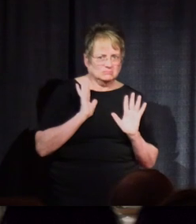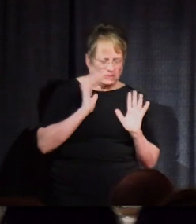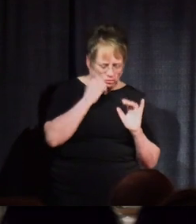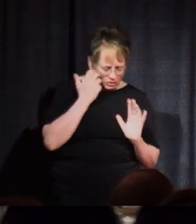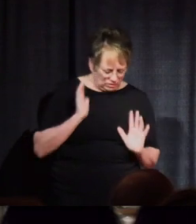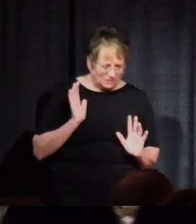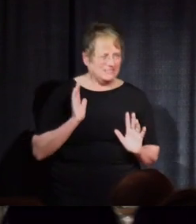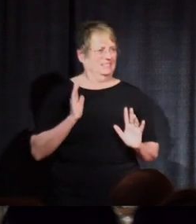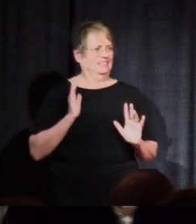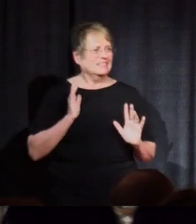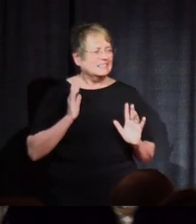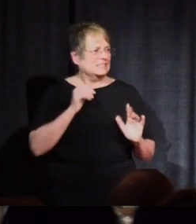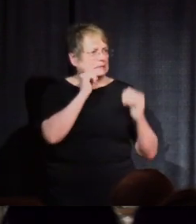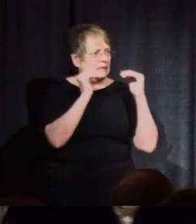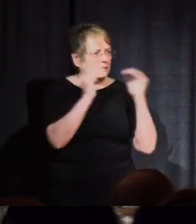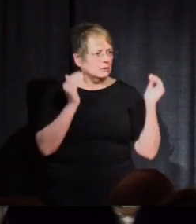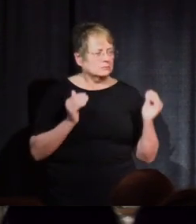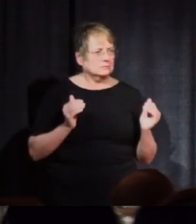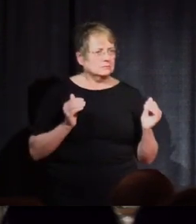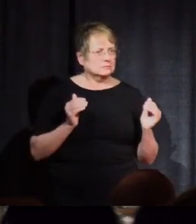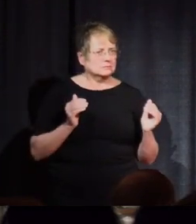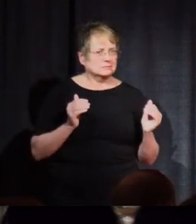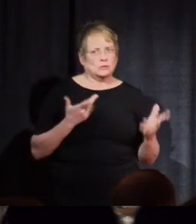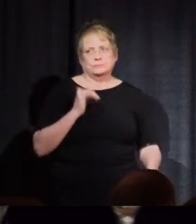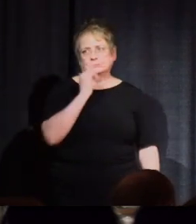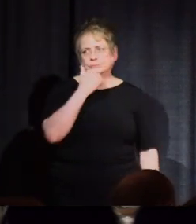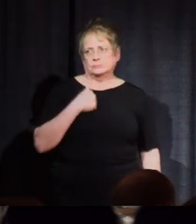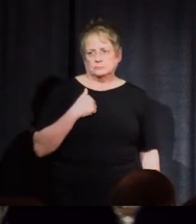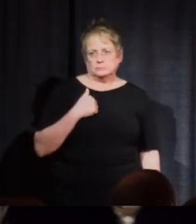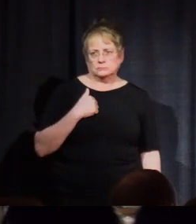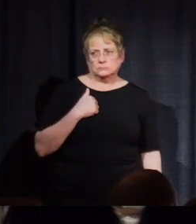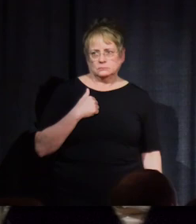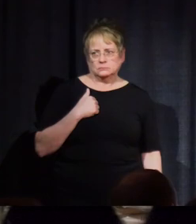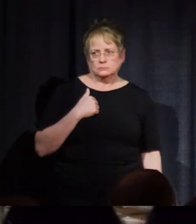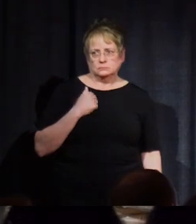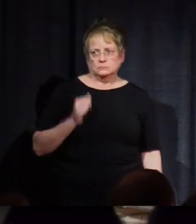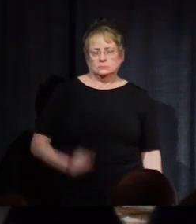down by the burden of inequality i couldn't have been more wrong